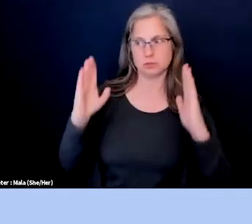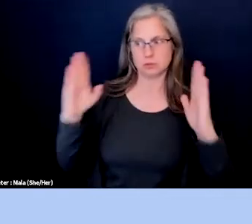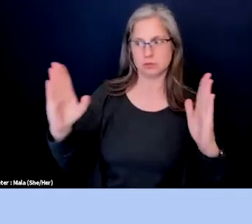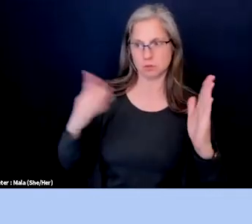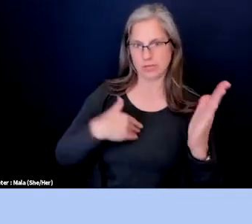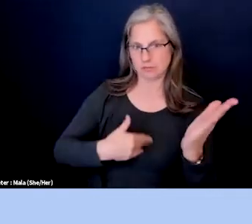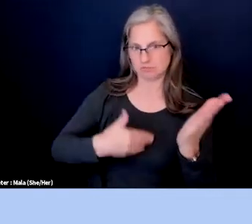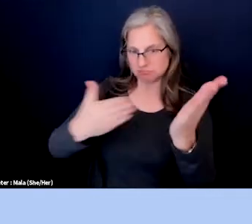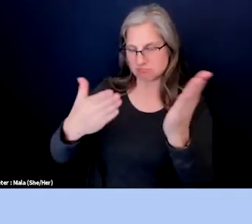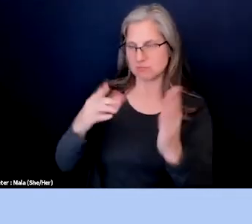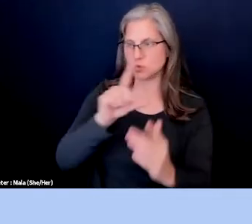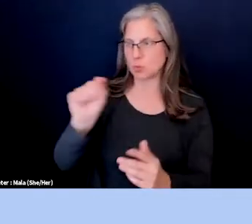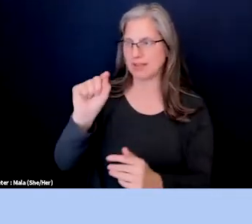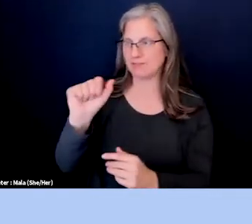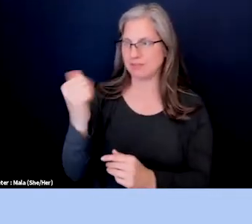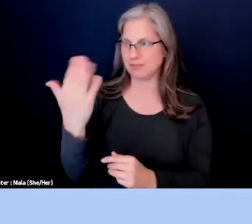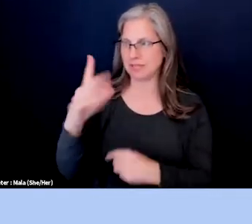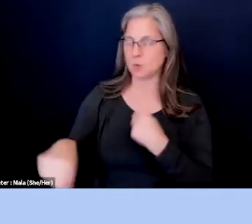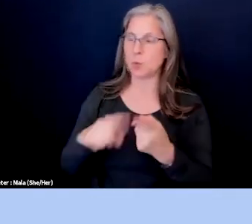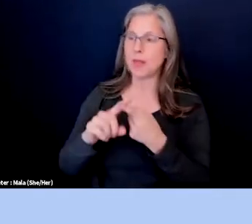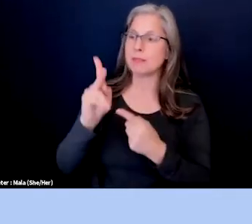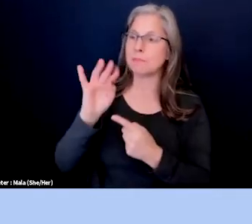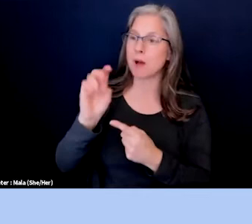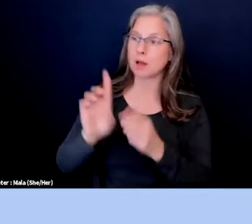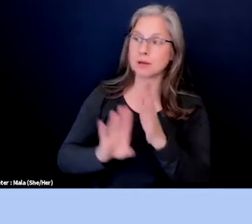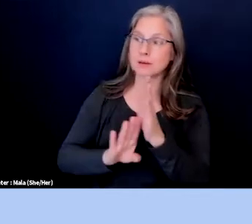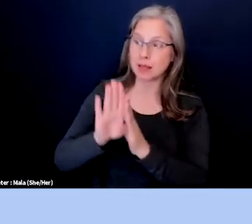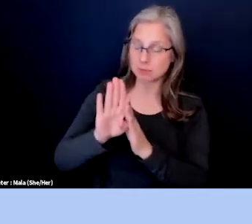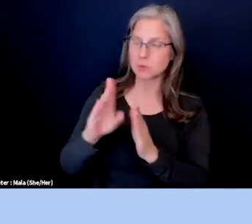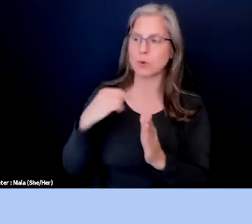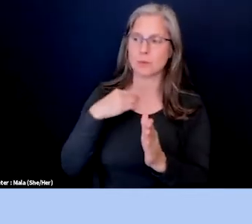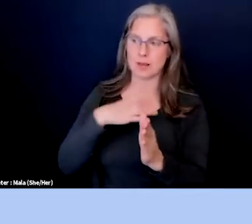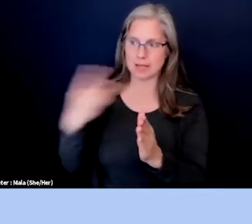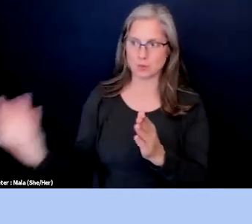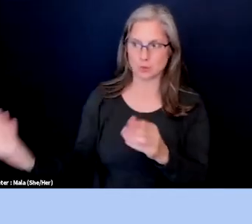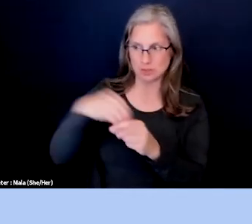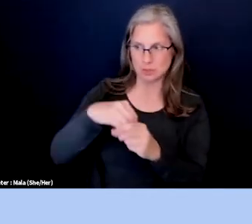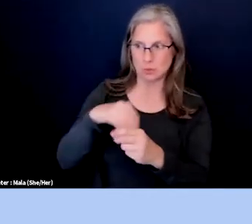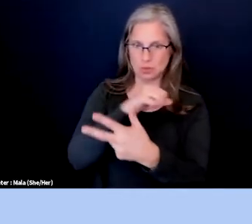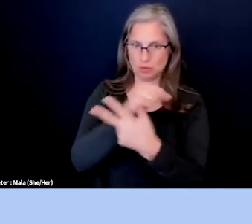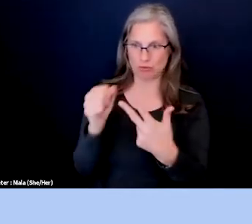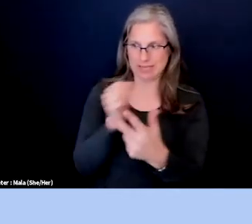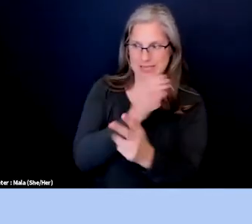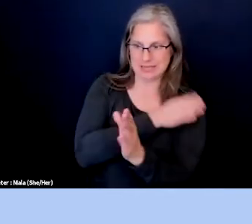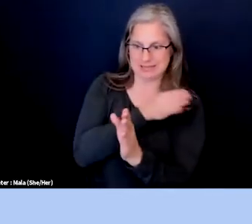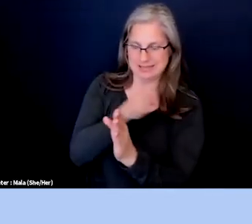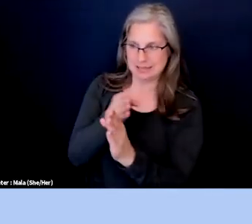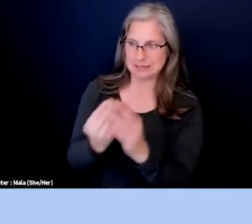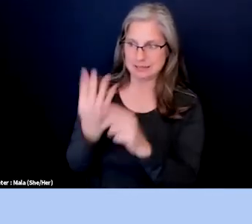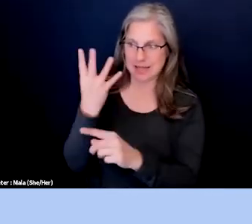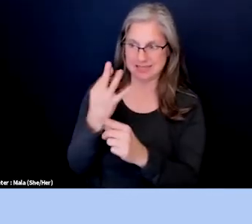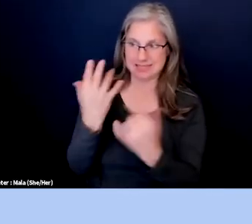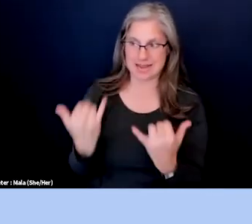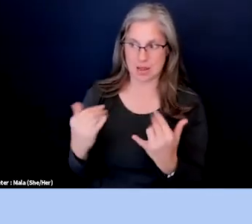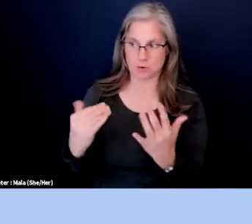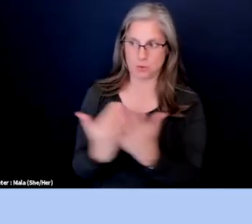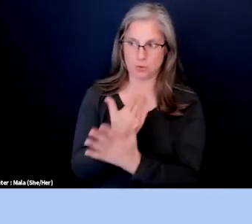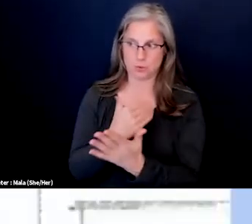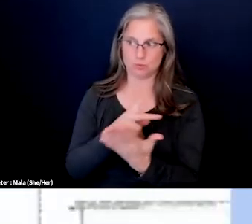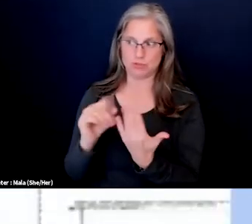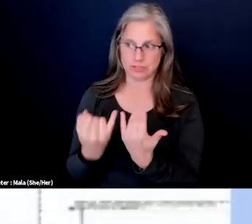in 2015 when the bond was developed. And we would like to include these in this project. Next slide, please.